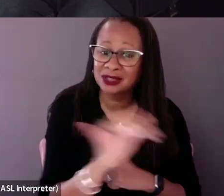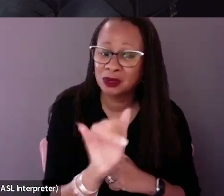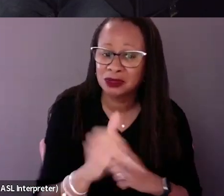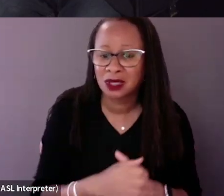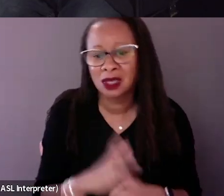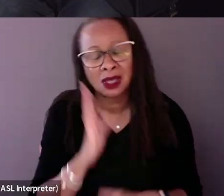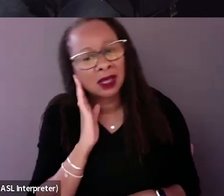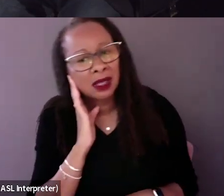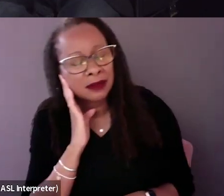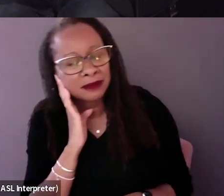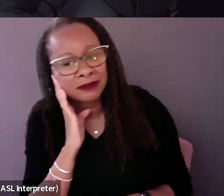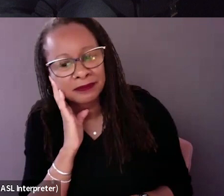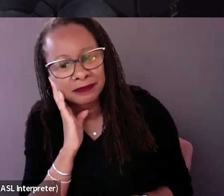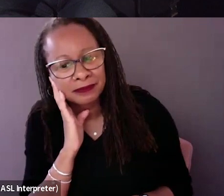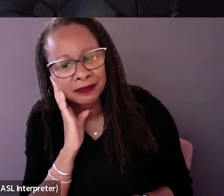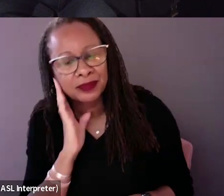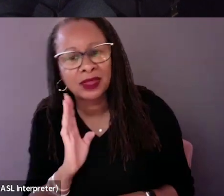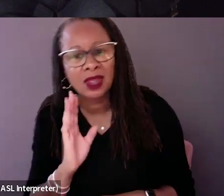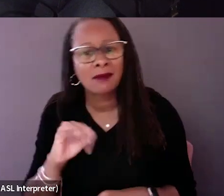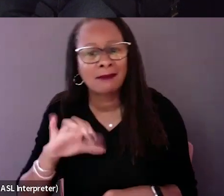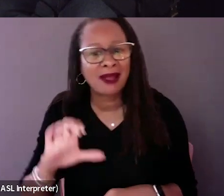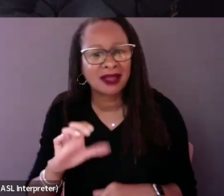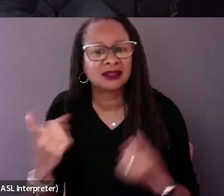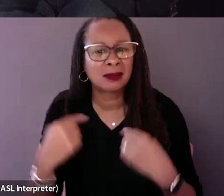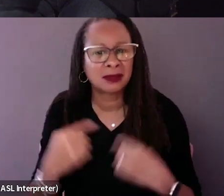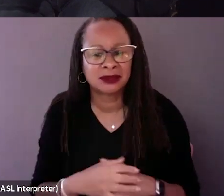While I was watching the movie, hold on, there's a microphone coming to you.